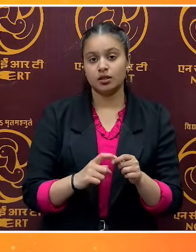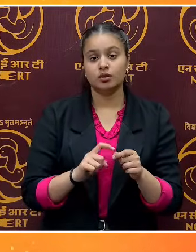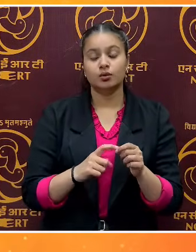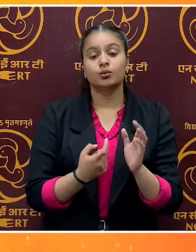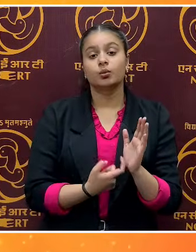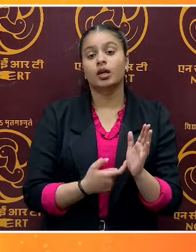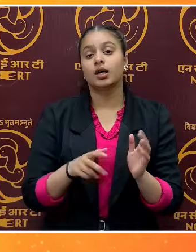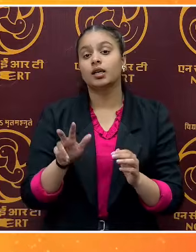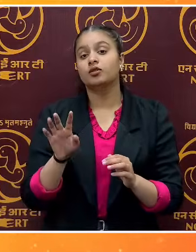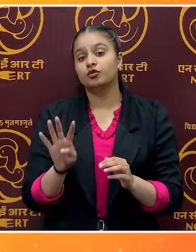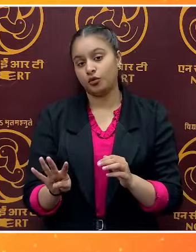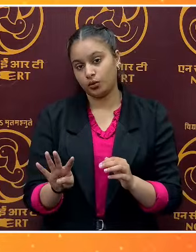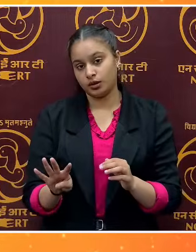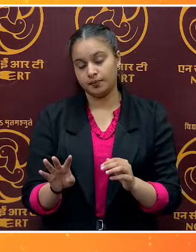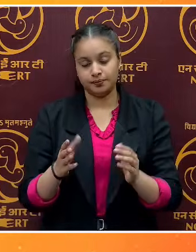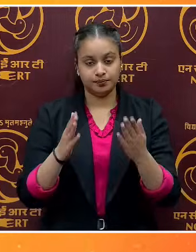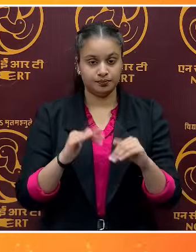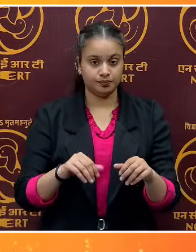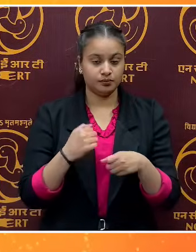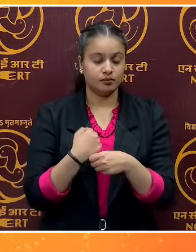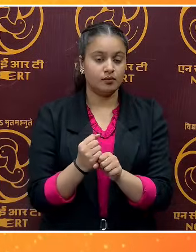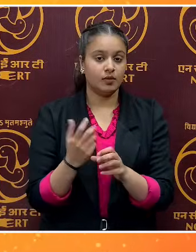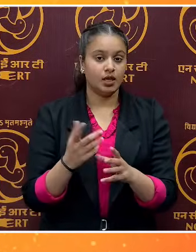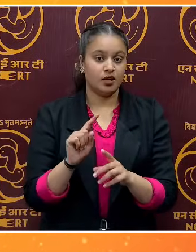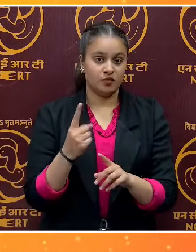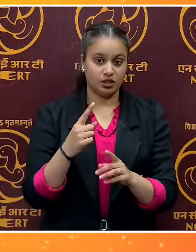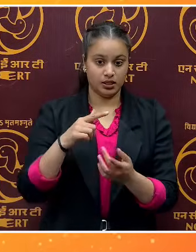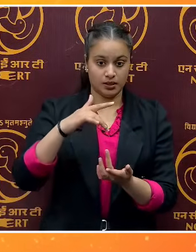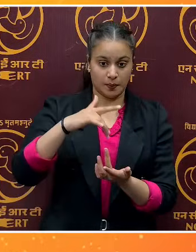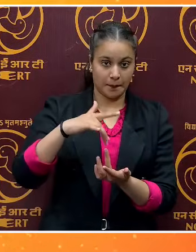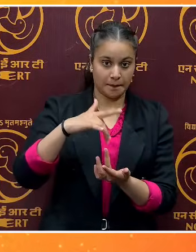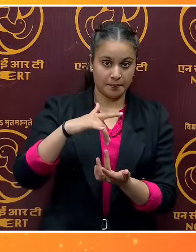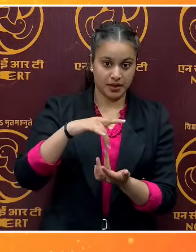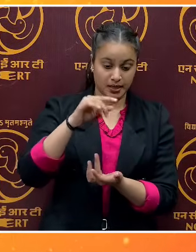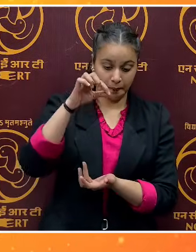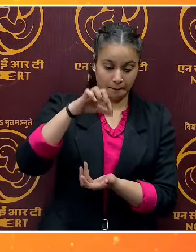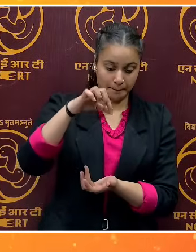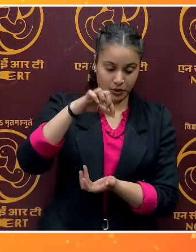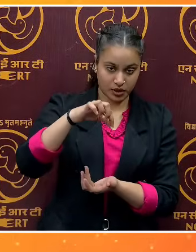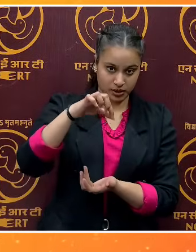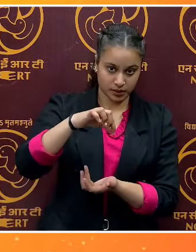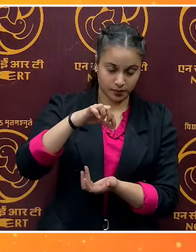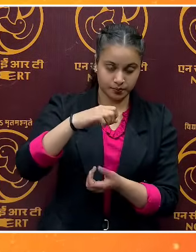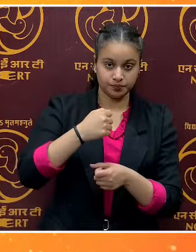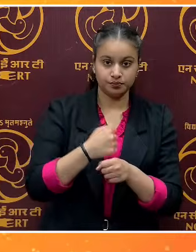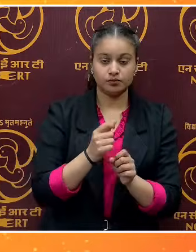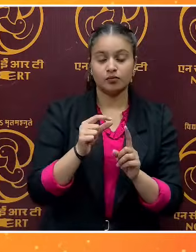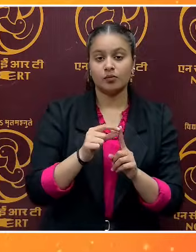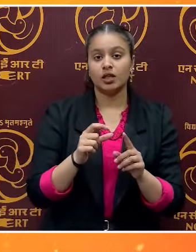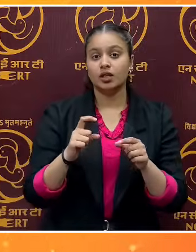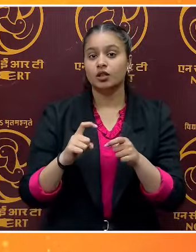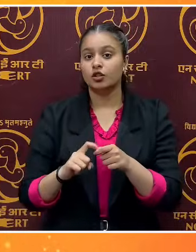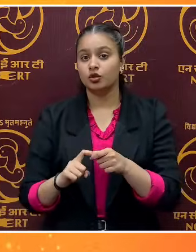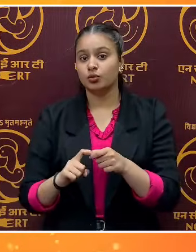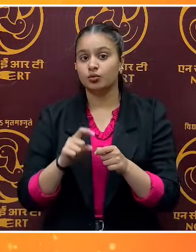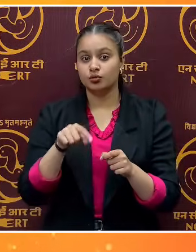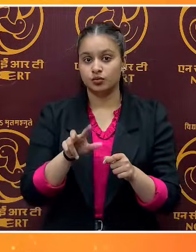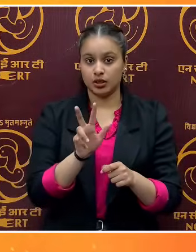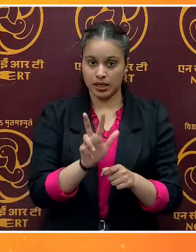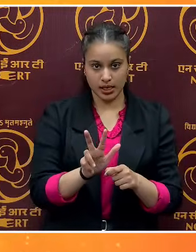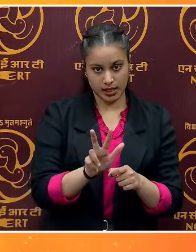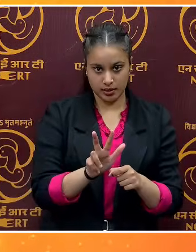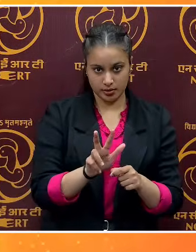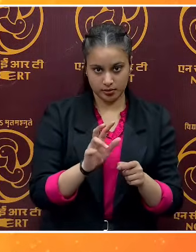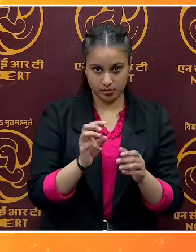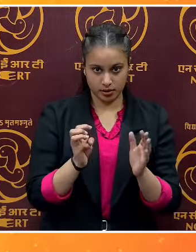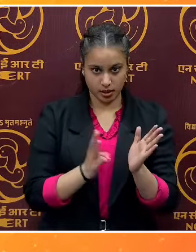centimeters. First we will construct the middle point of PQ. As it is 8